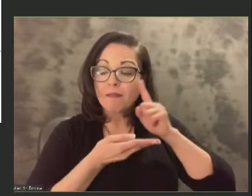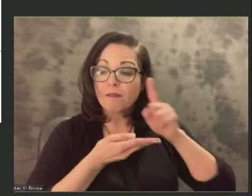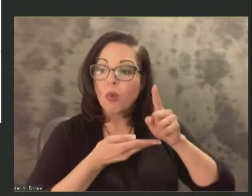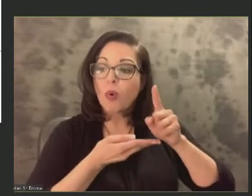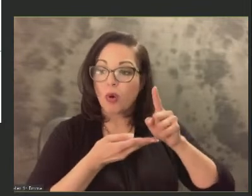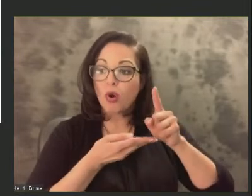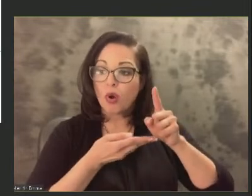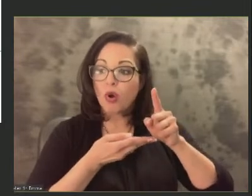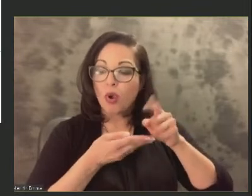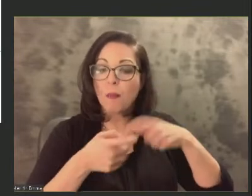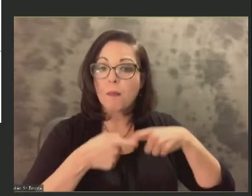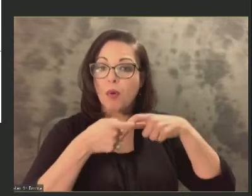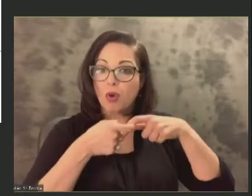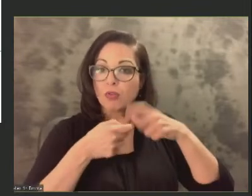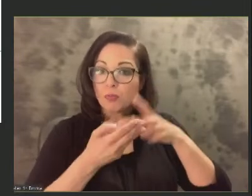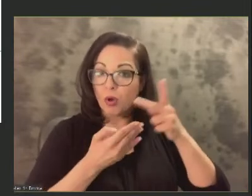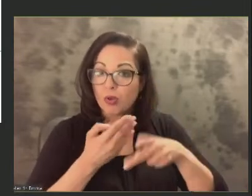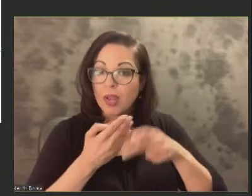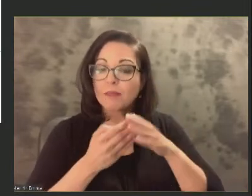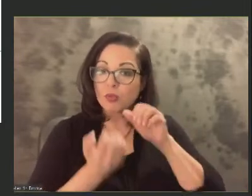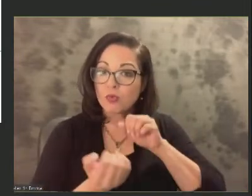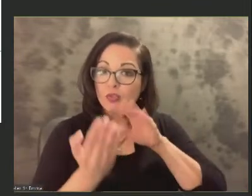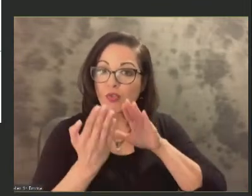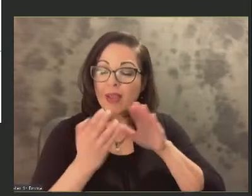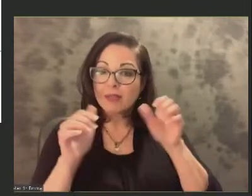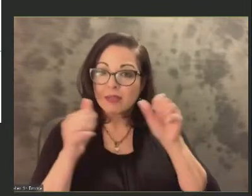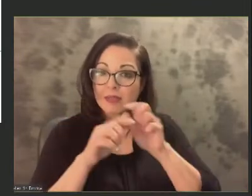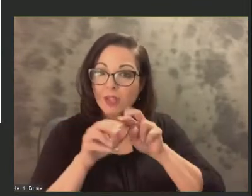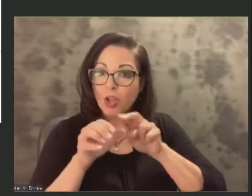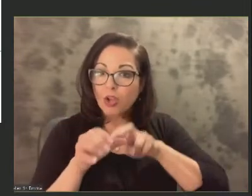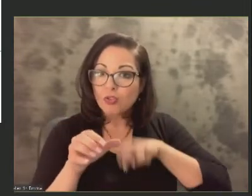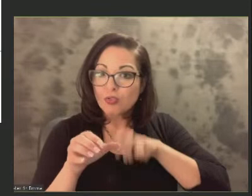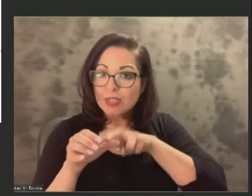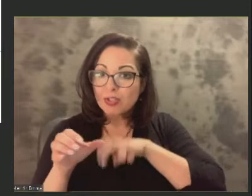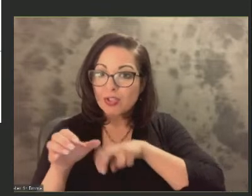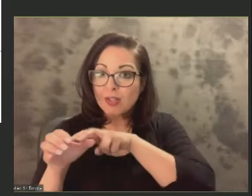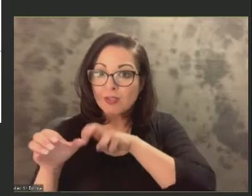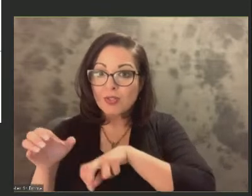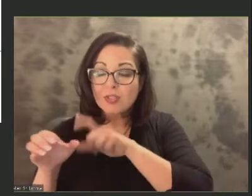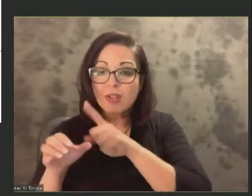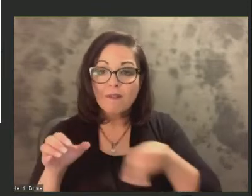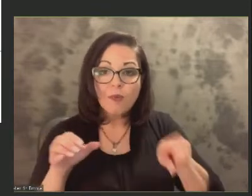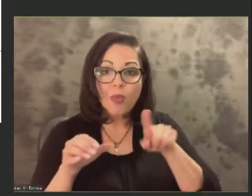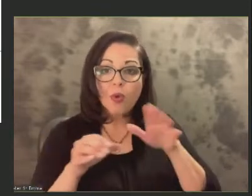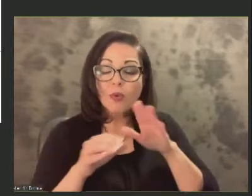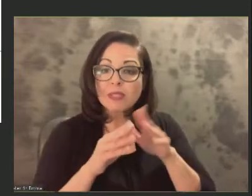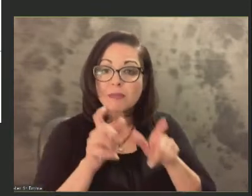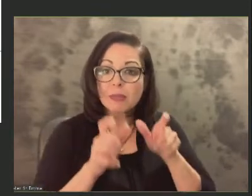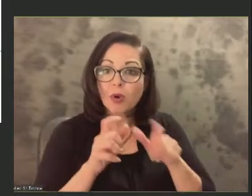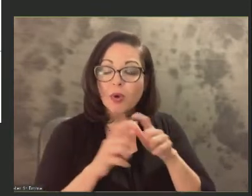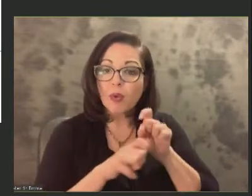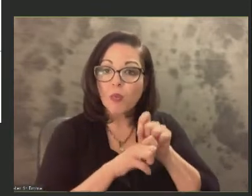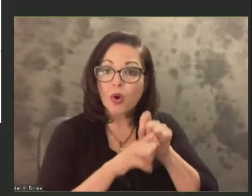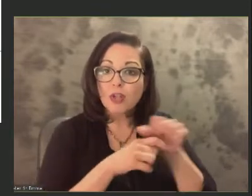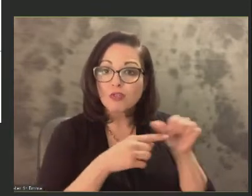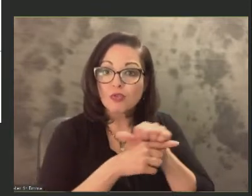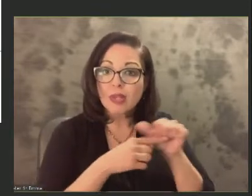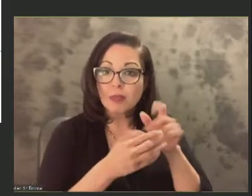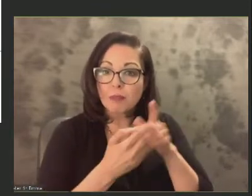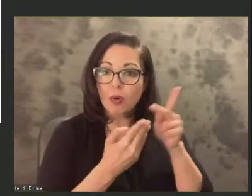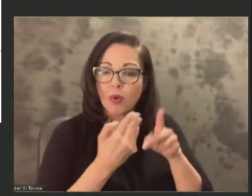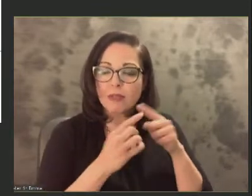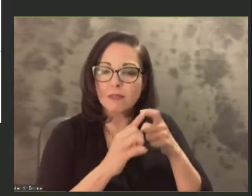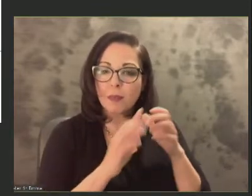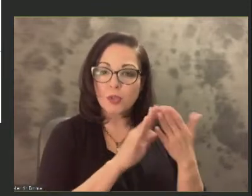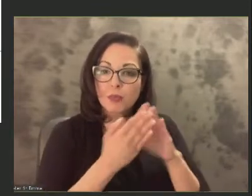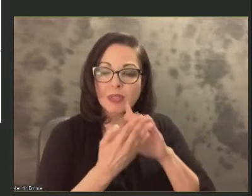to address attrition, affordability of post-secondary and workplace training programs for students from communities